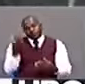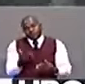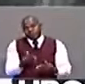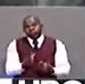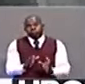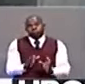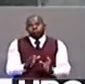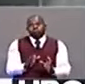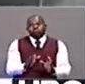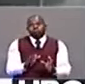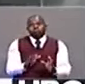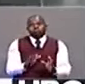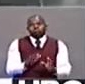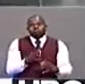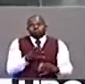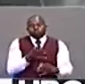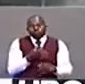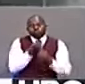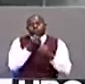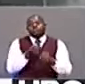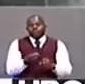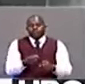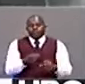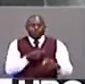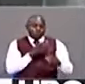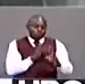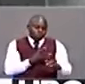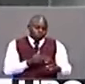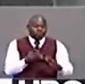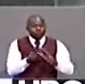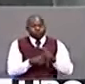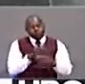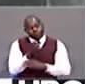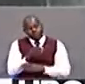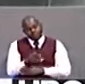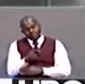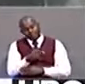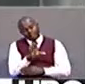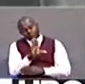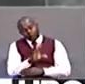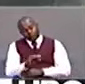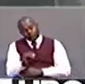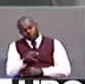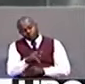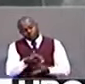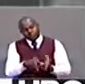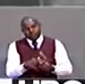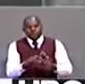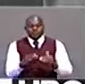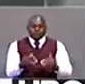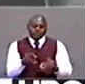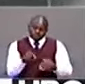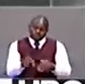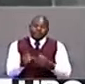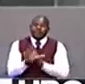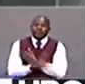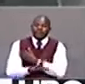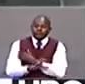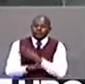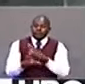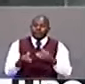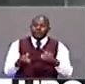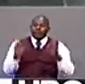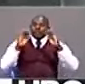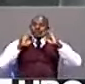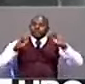force, and I hope, Right Honorable Prime Minister, that we can resolve this matter. It is only in this country where the